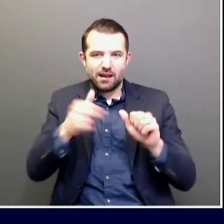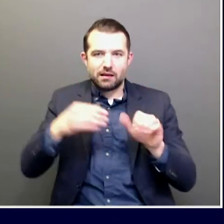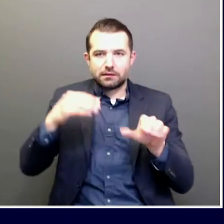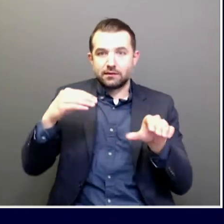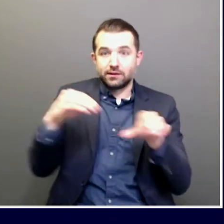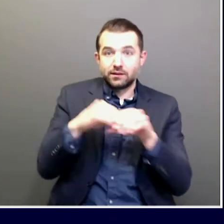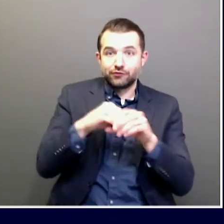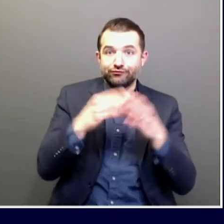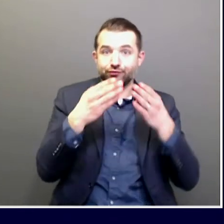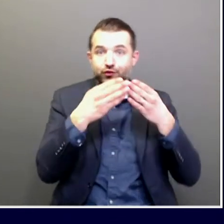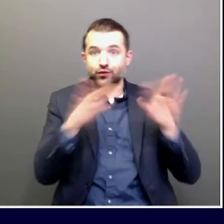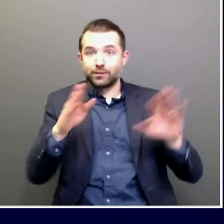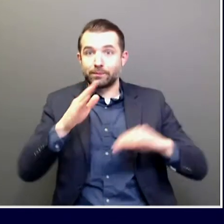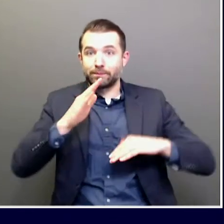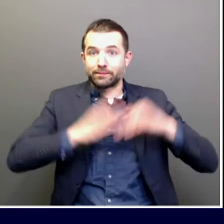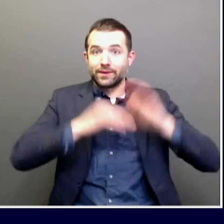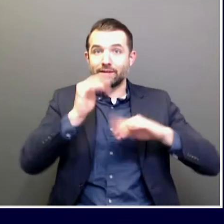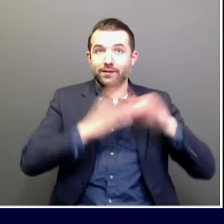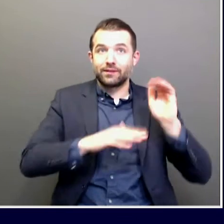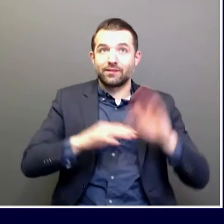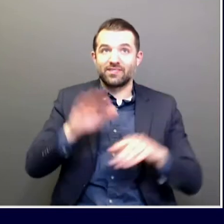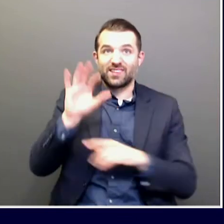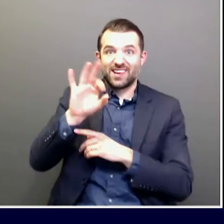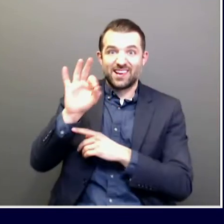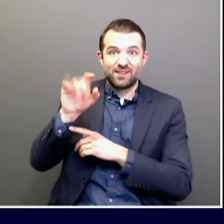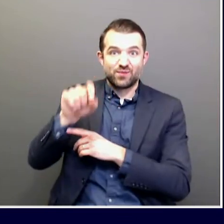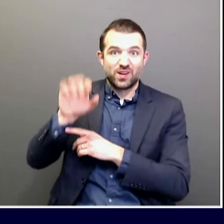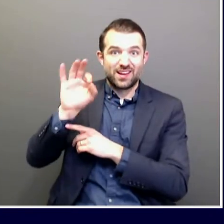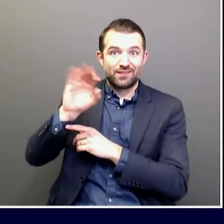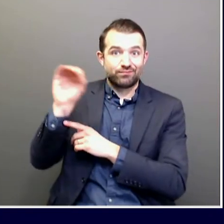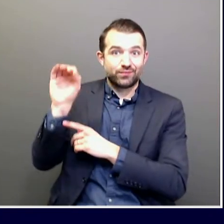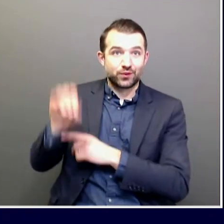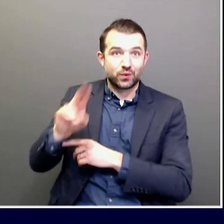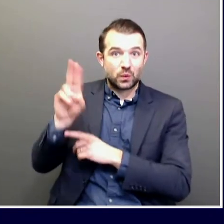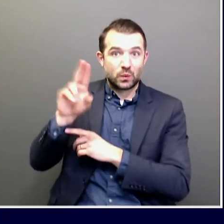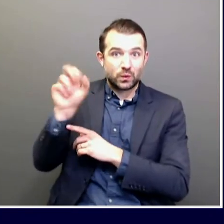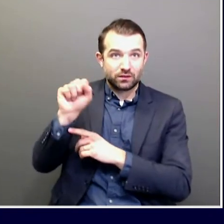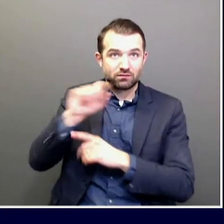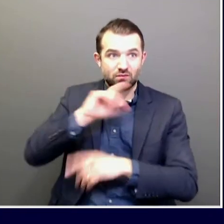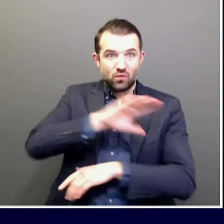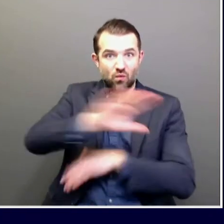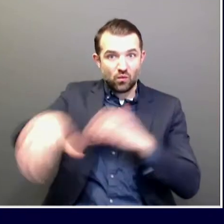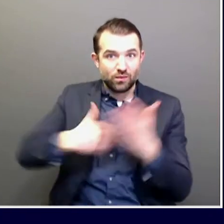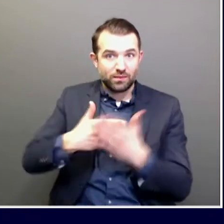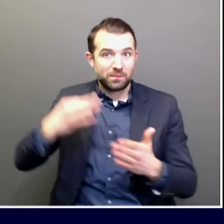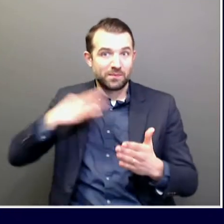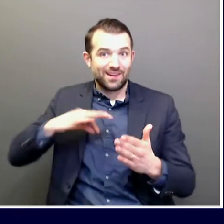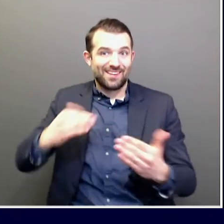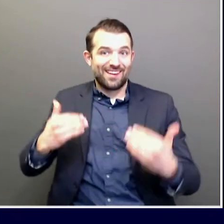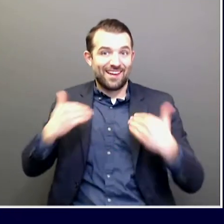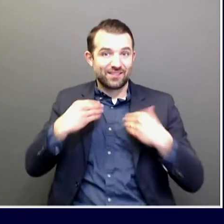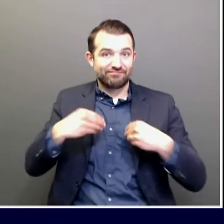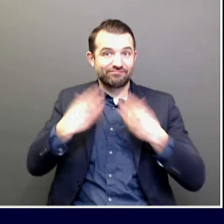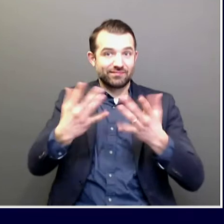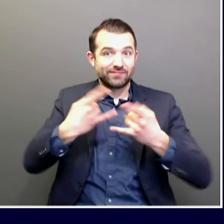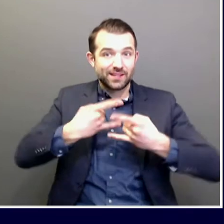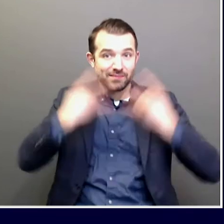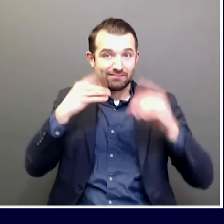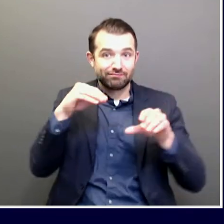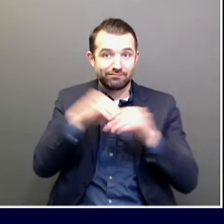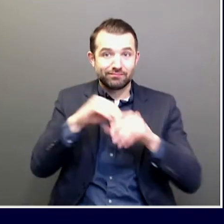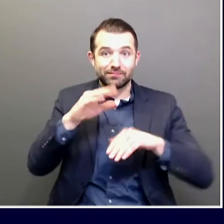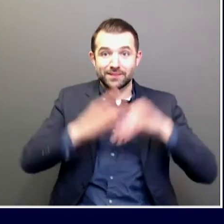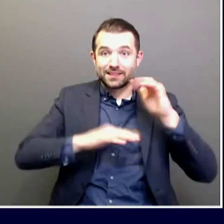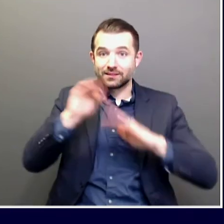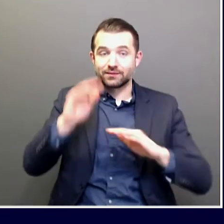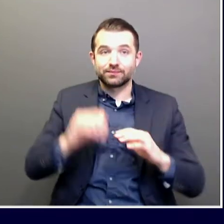been meeting with school leaders to understand how public health measures are working out at the school level. We are continuing